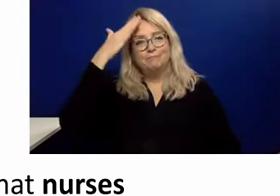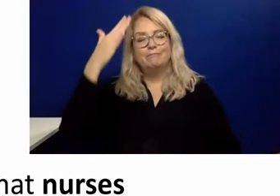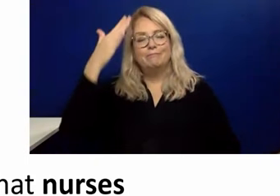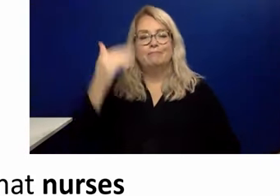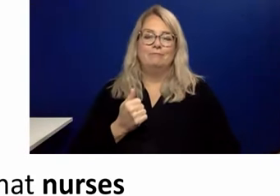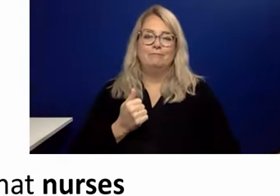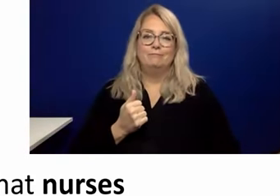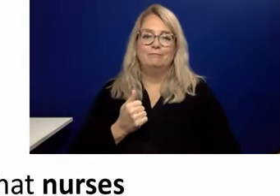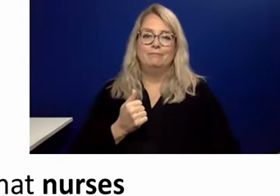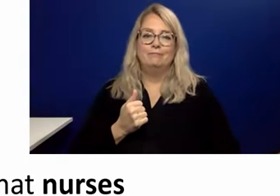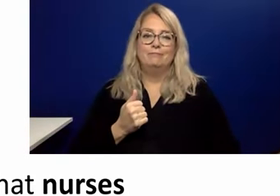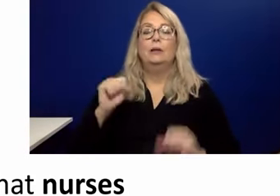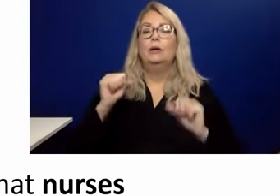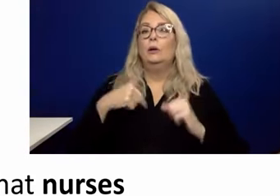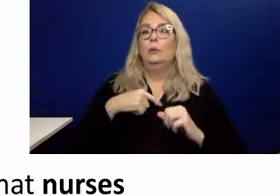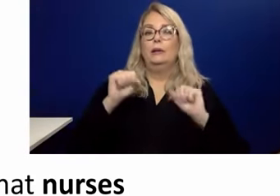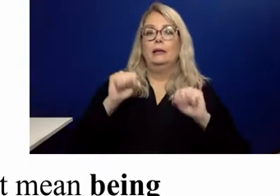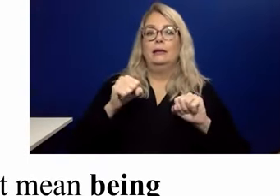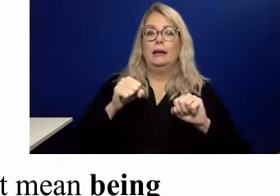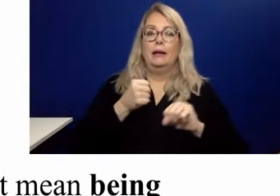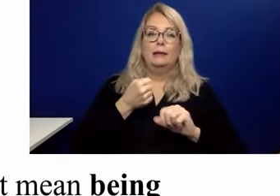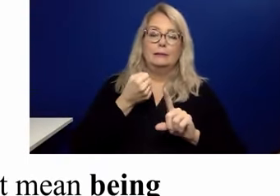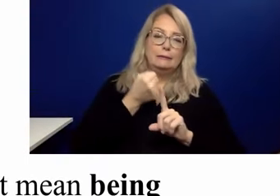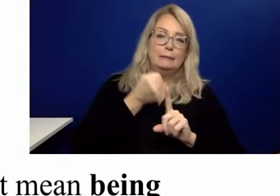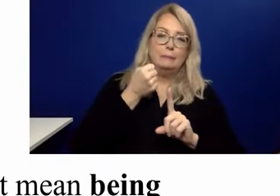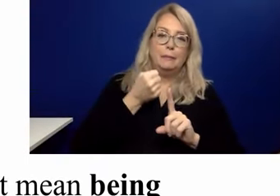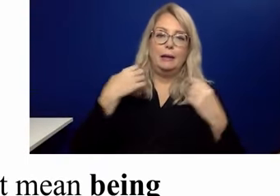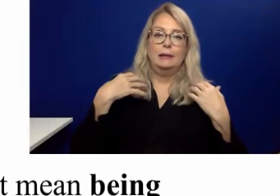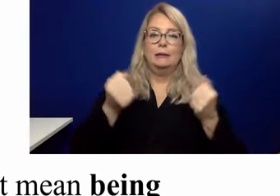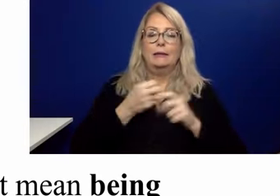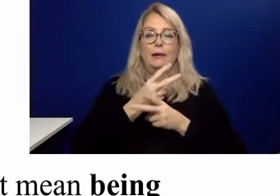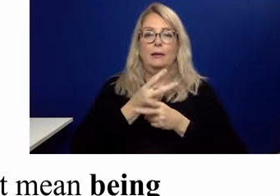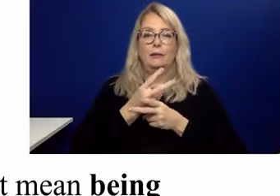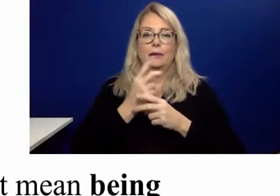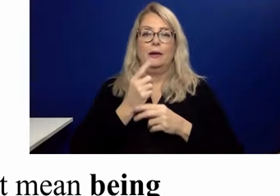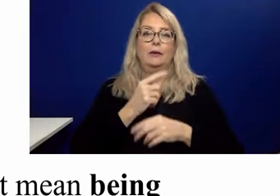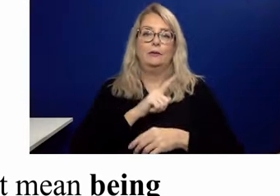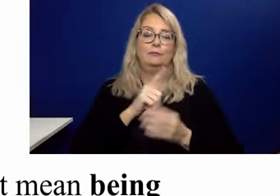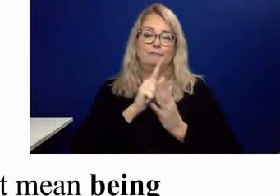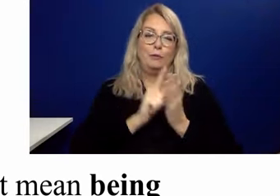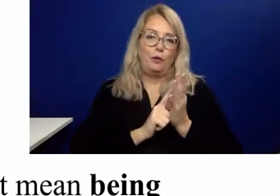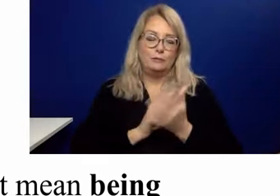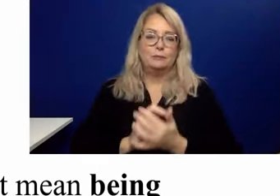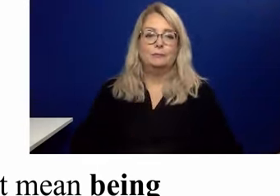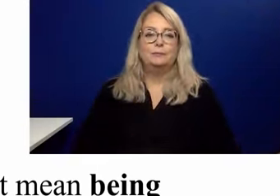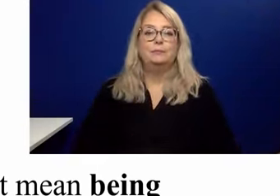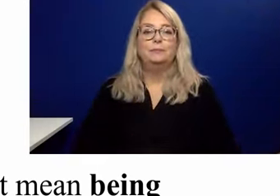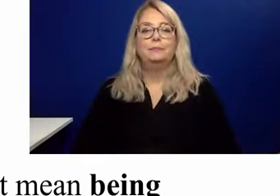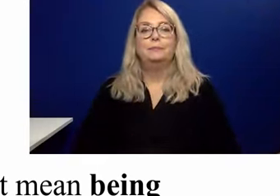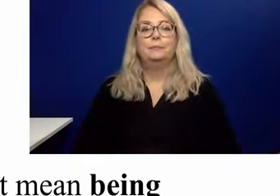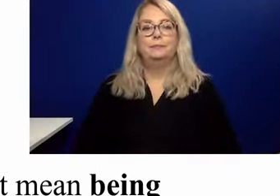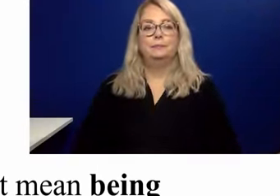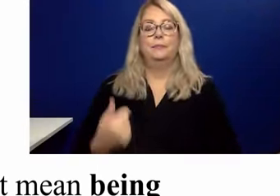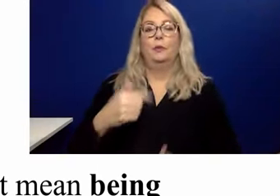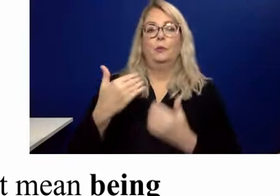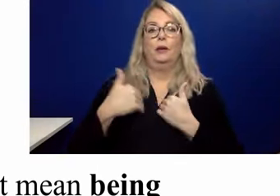Healthcare legislation. So I'll stop there with that. You know, we have a responsibility to be aware